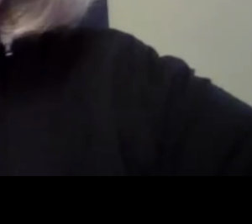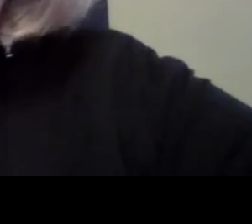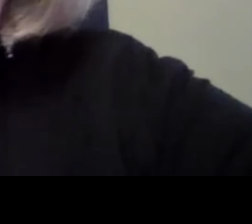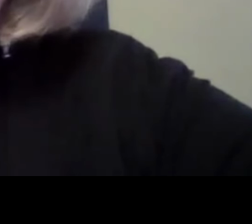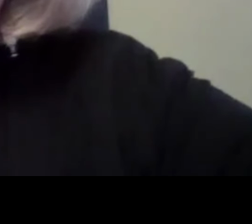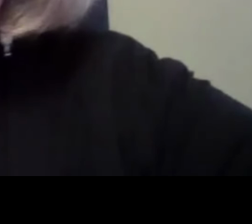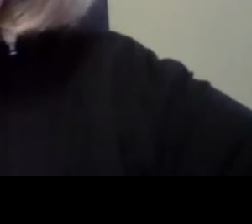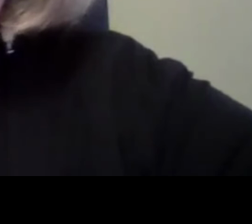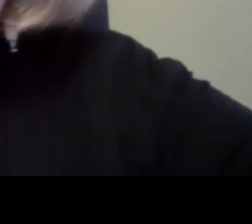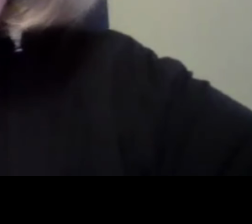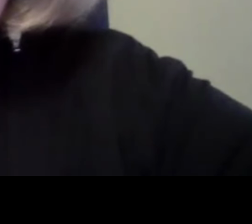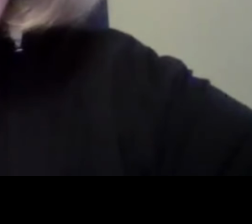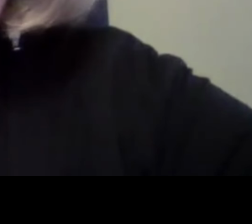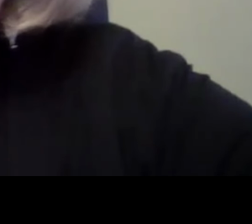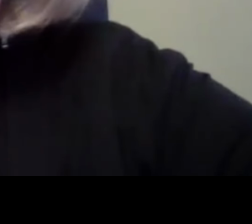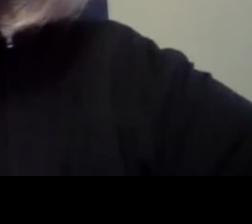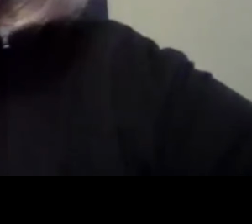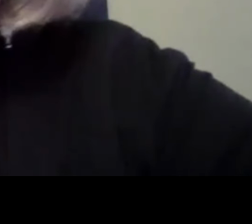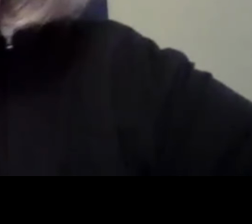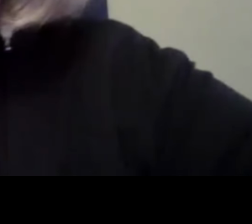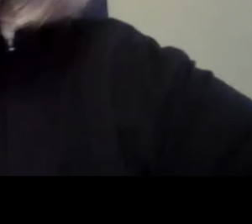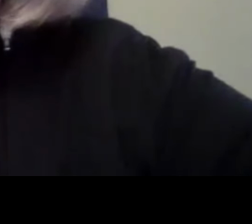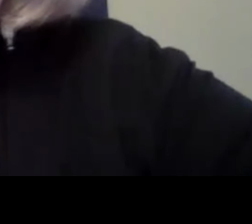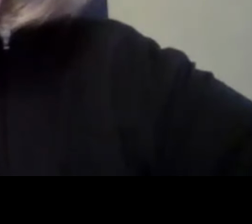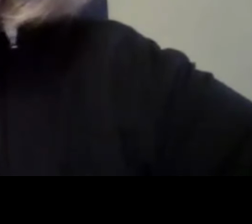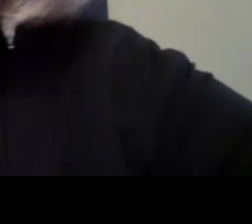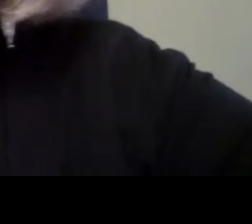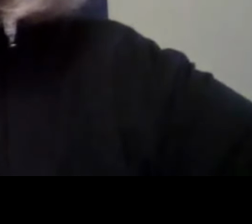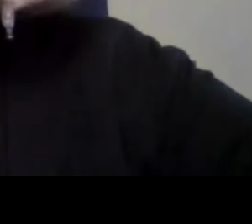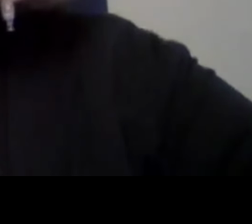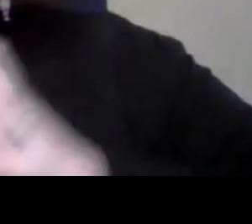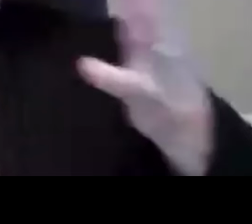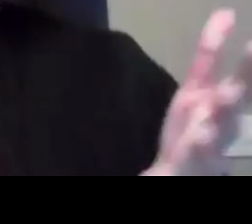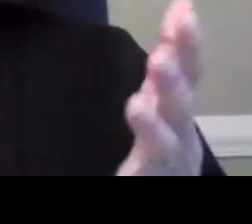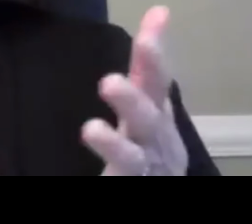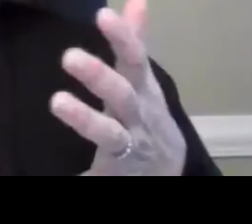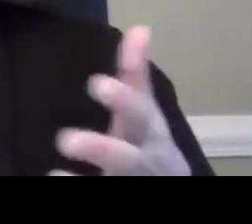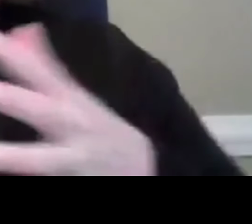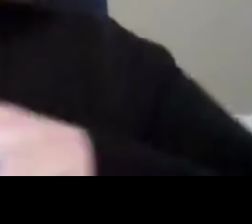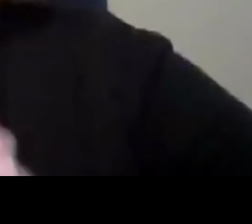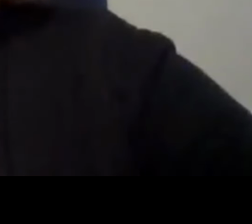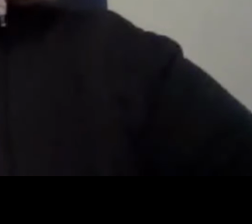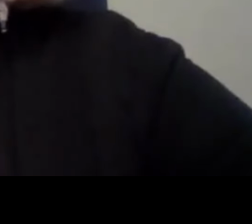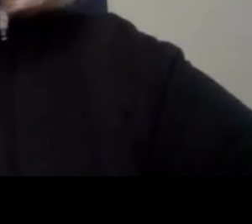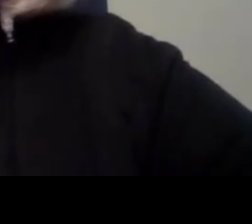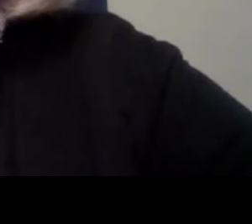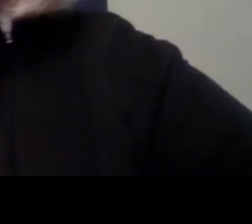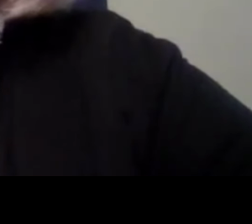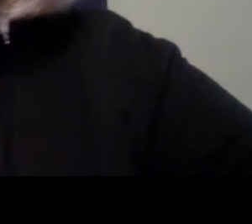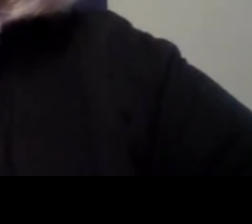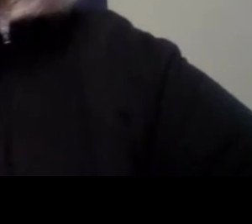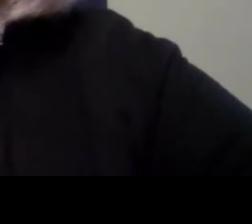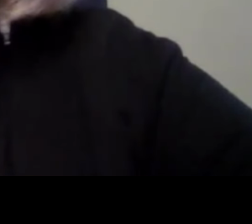of the Courts and with the Judicial Commission on Mental Health. And today we are really going to focus on services for people with serious